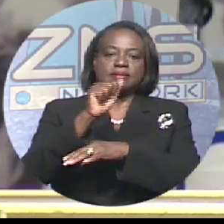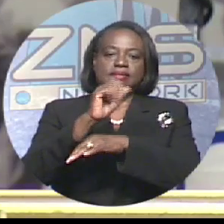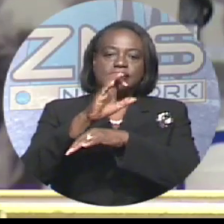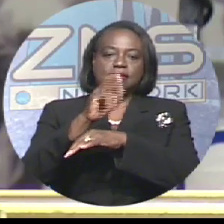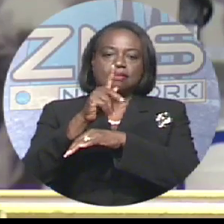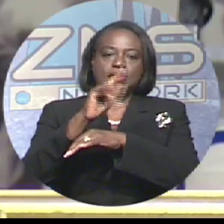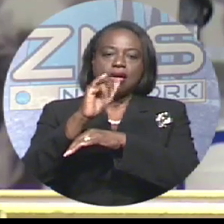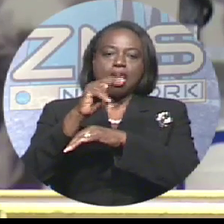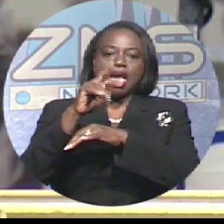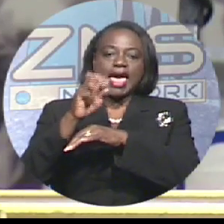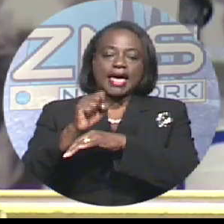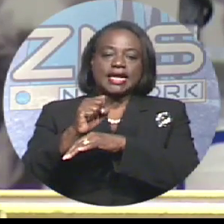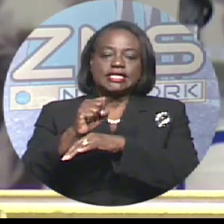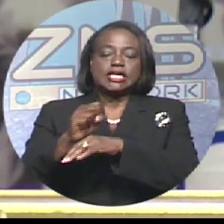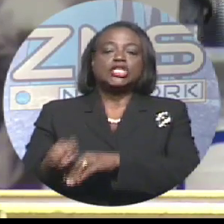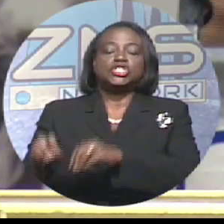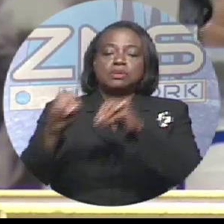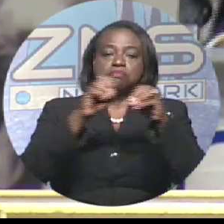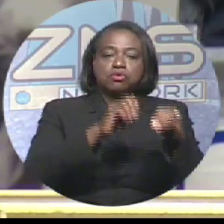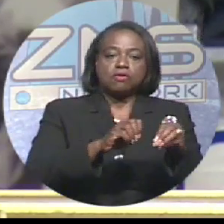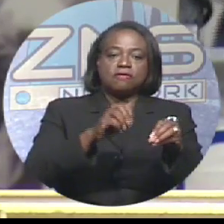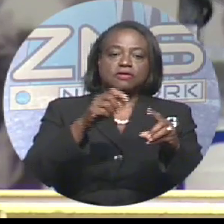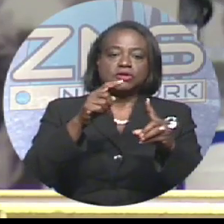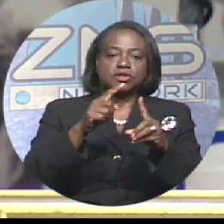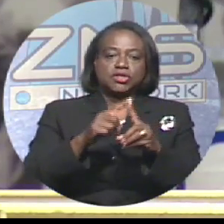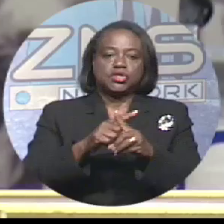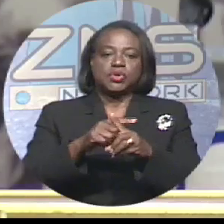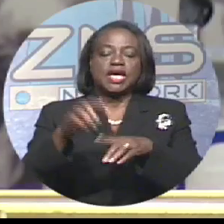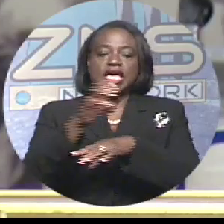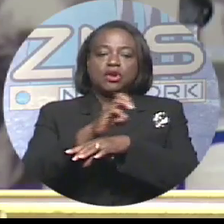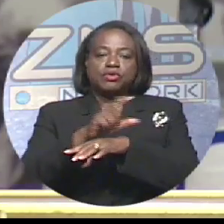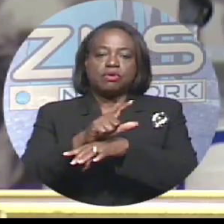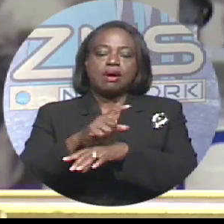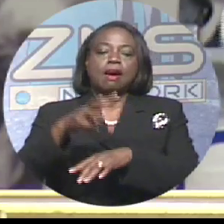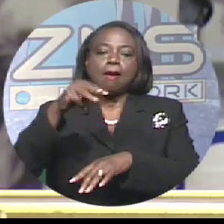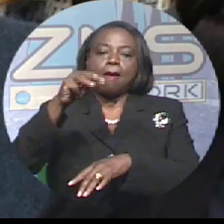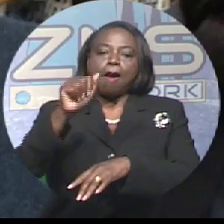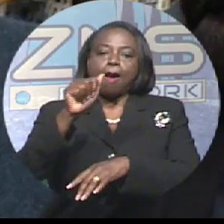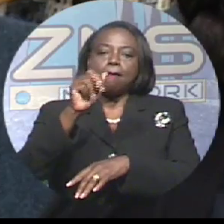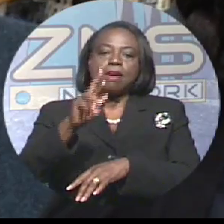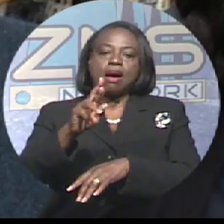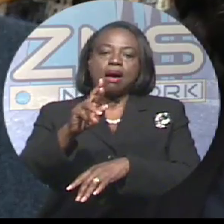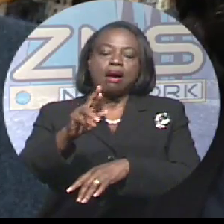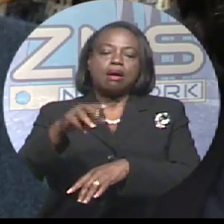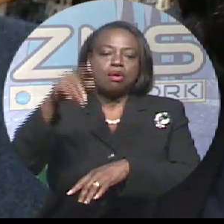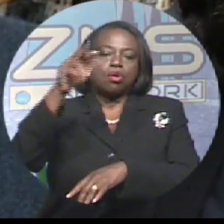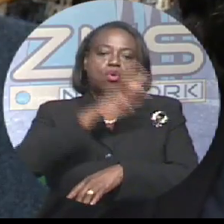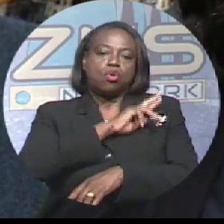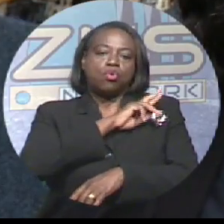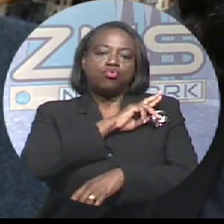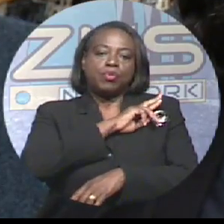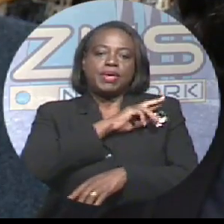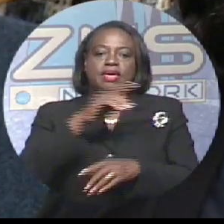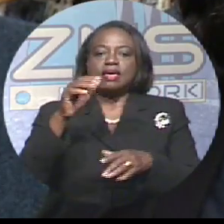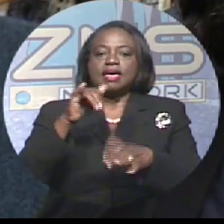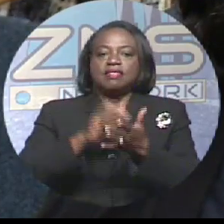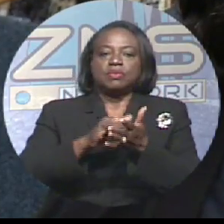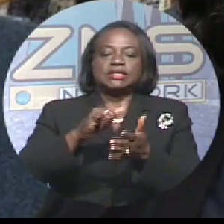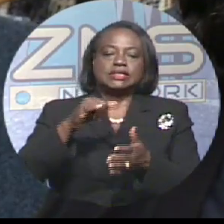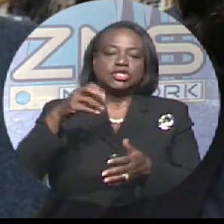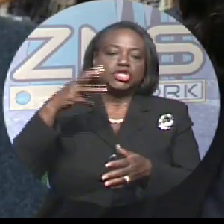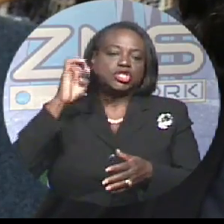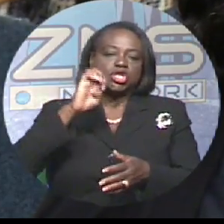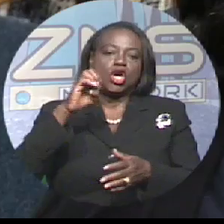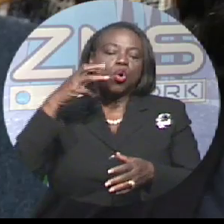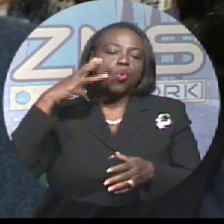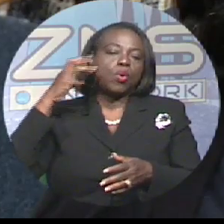Ma Ruby, as she was affectionately called, was an active member of the PLP and a dedicated stalwart councillor. During a memorial service today,